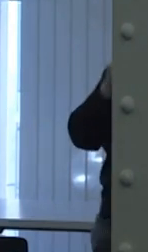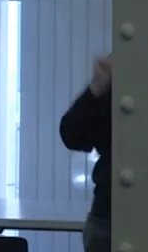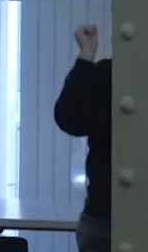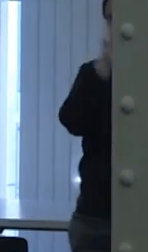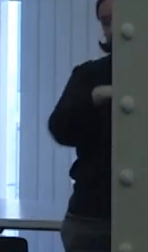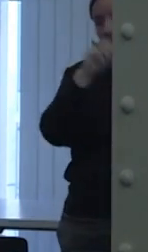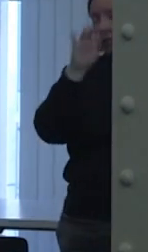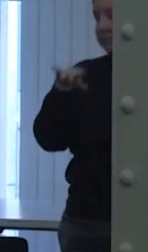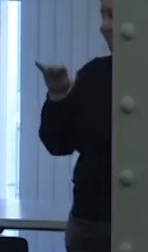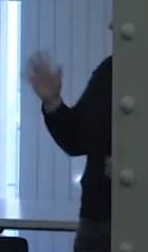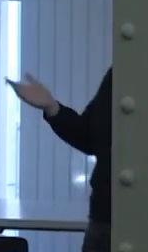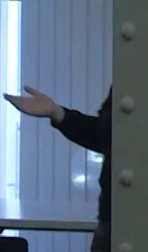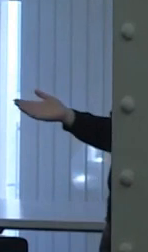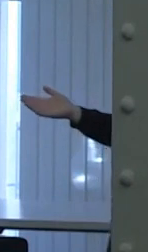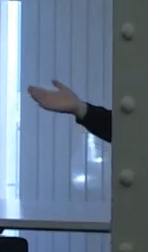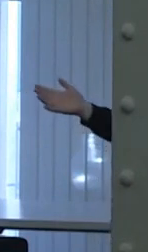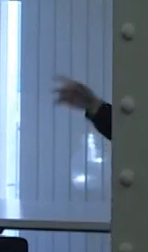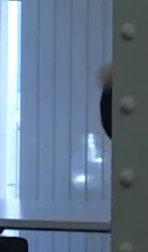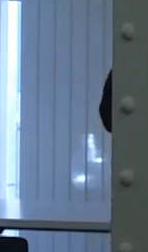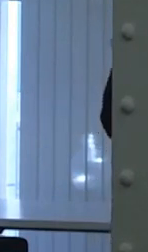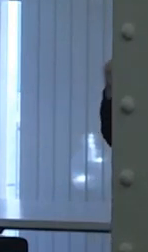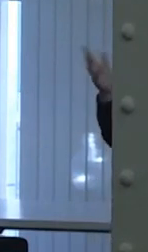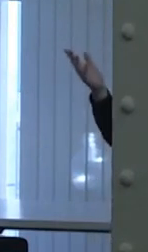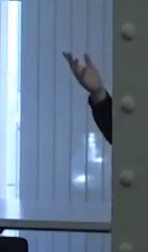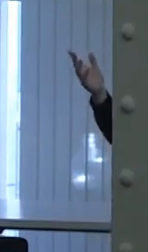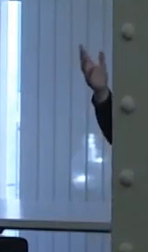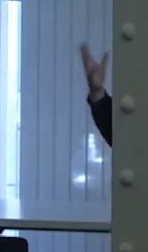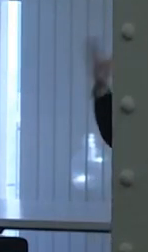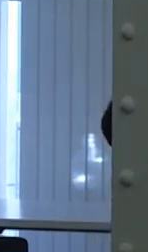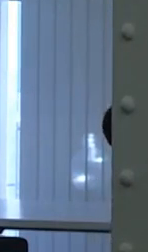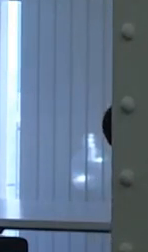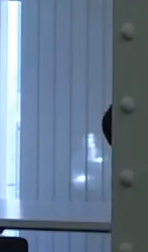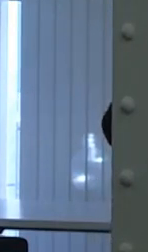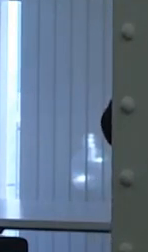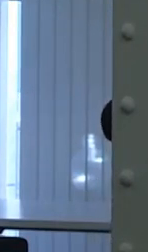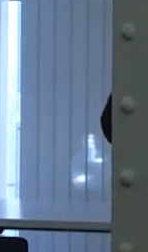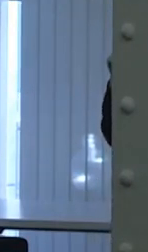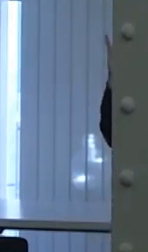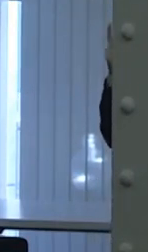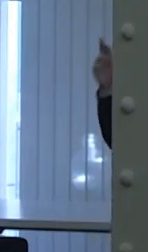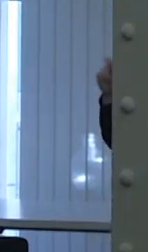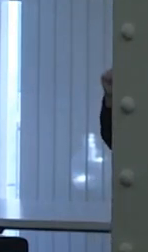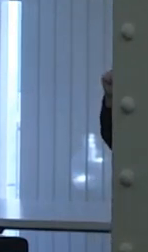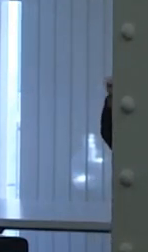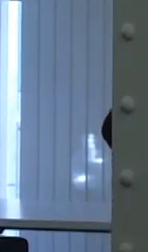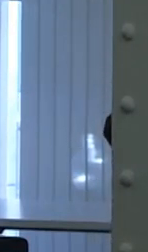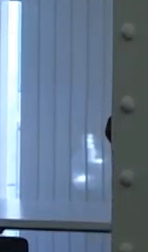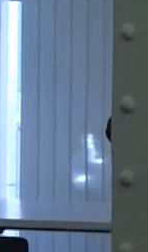Actually, let me step back and say black people, because I want to make sure that I'm inclusive of folks of all genders.